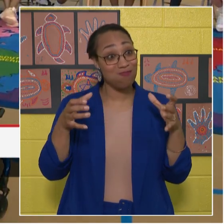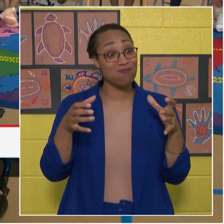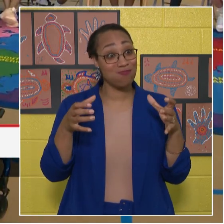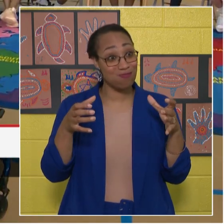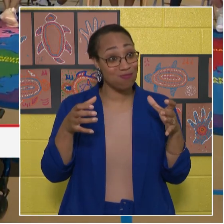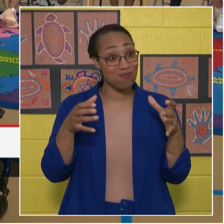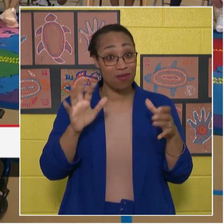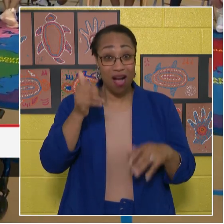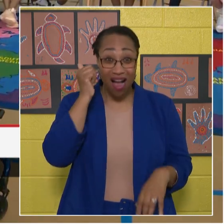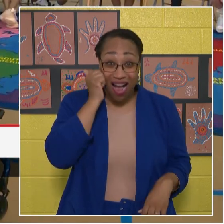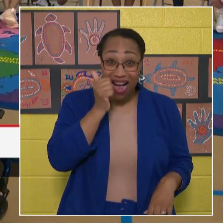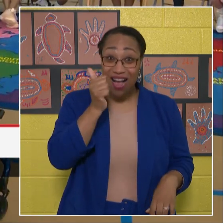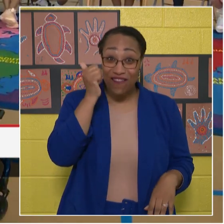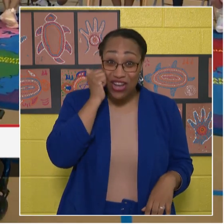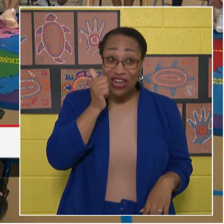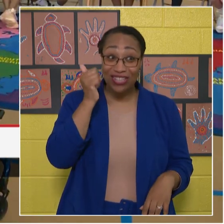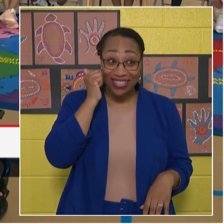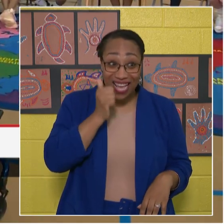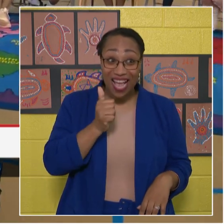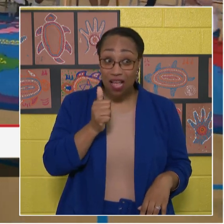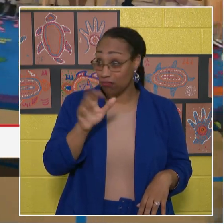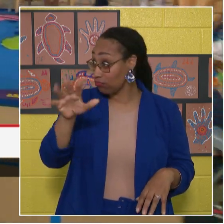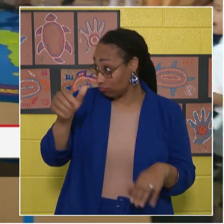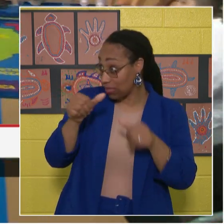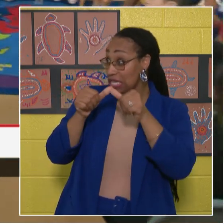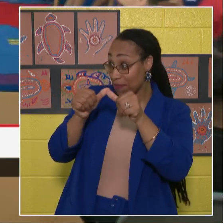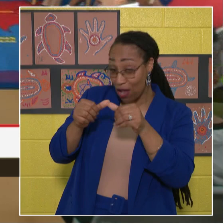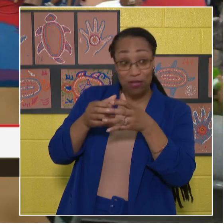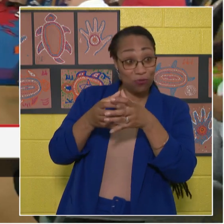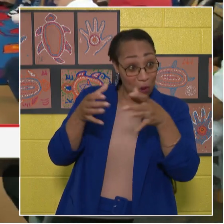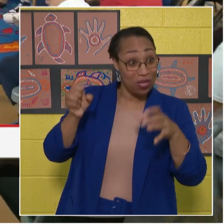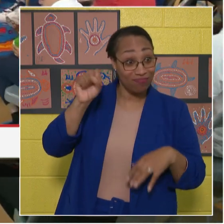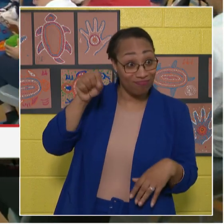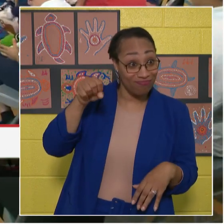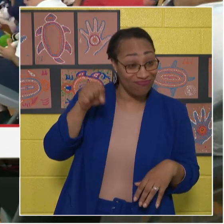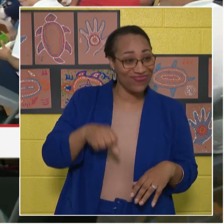It keeps growing. That's correct. Right here in the front, in the red.